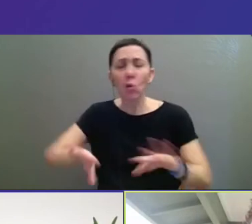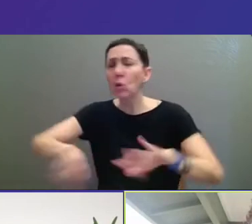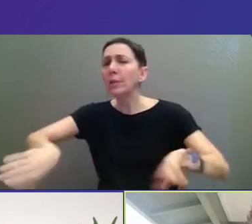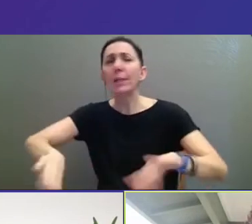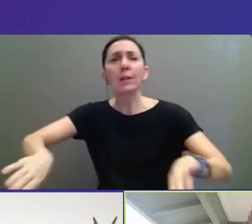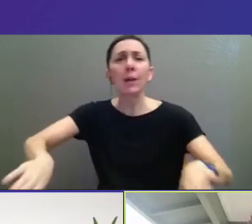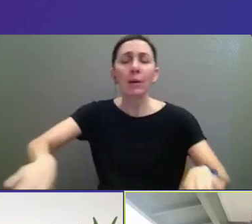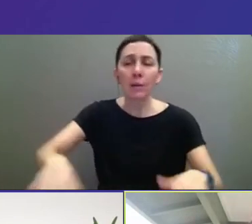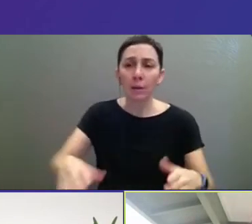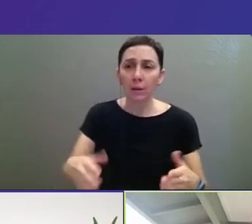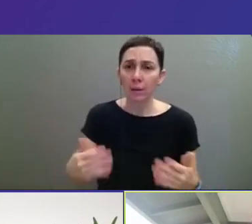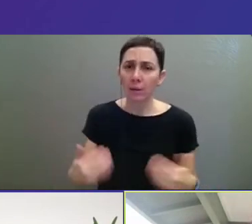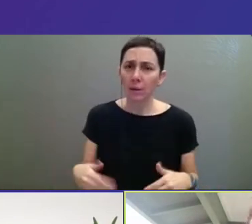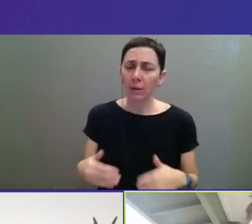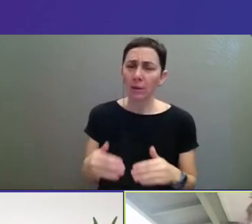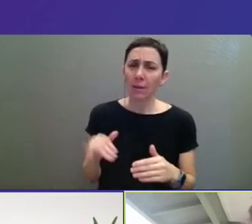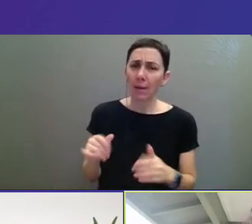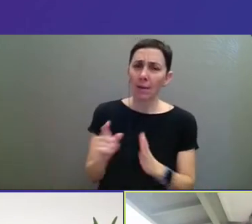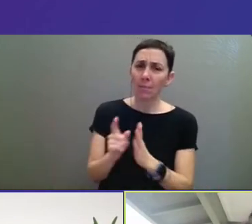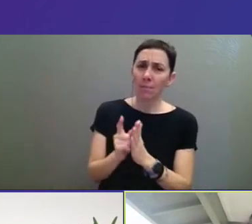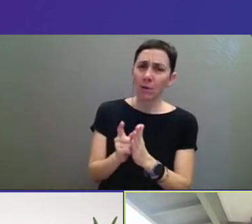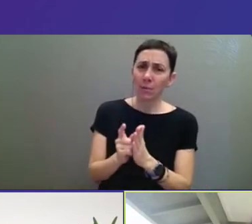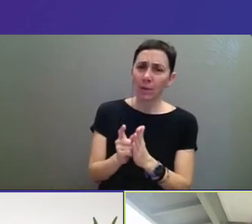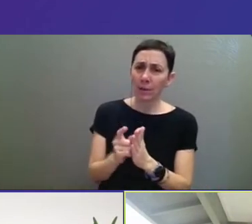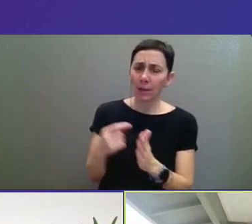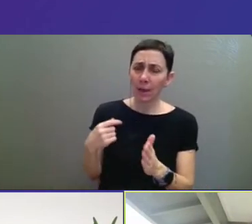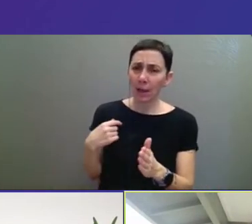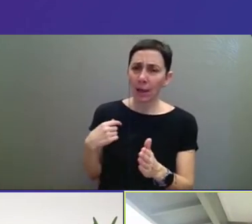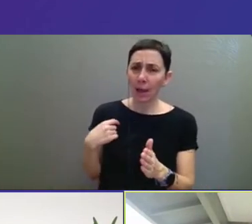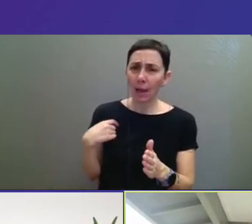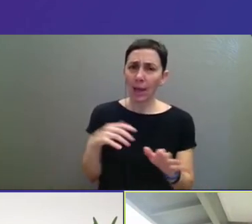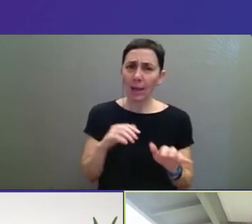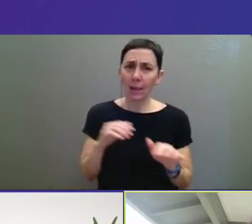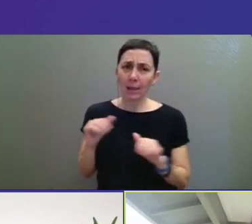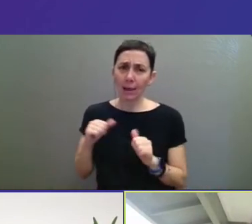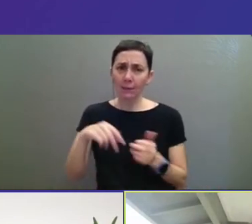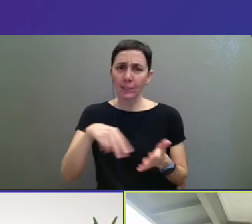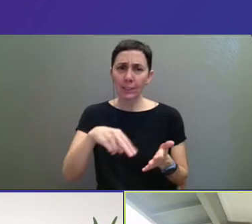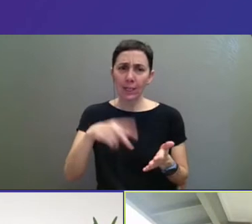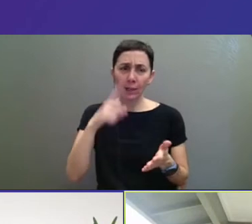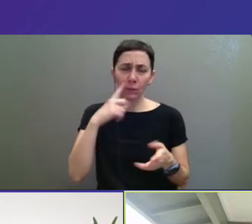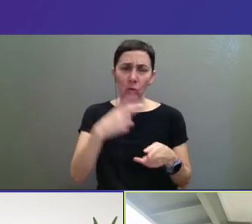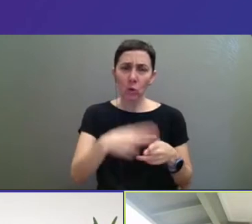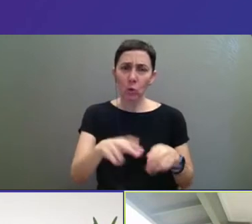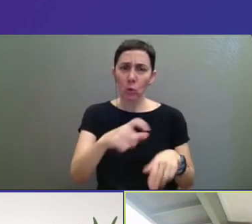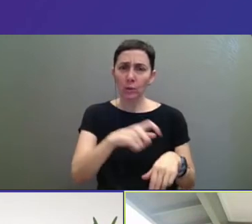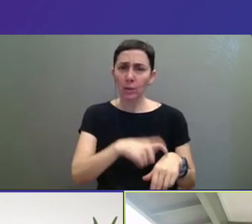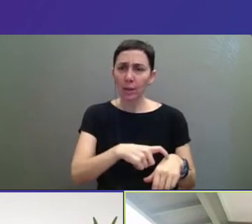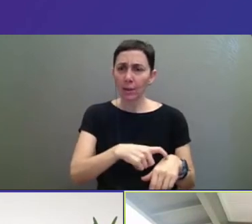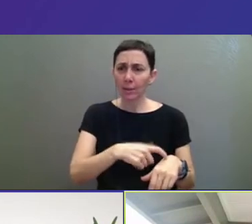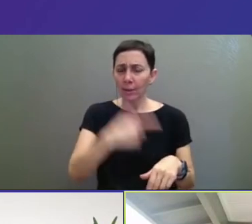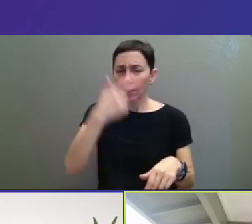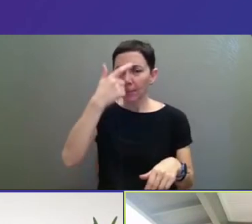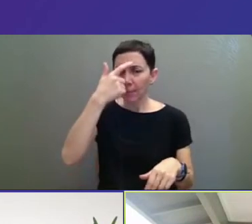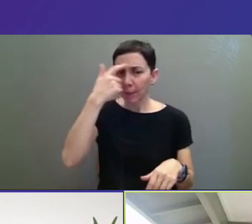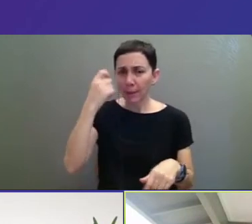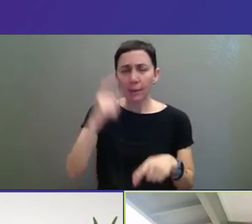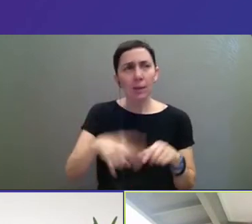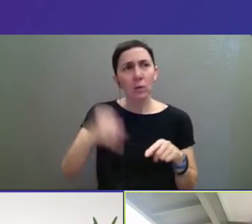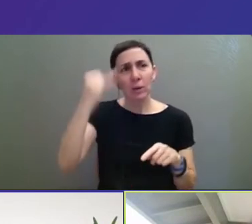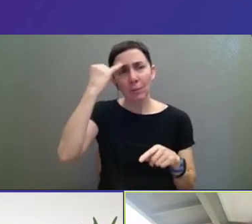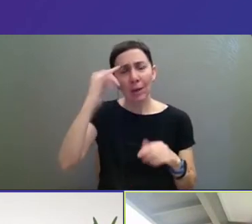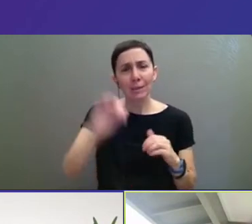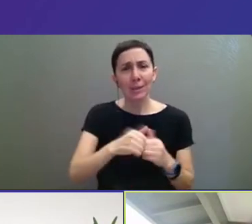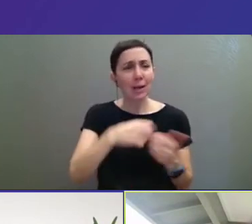a real moment where I stepped away from dance for a while, because I couldn't see a time where both of those things